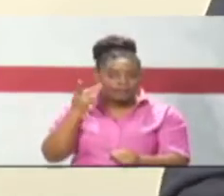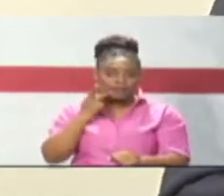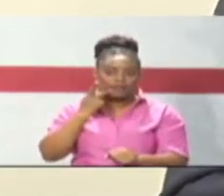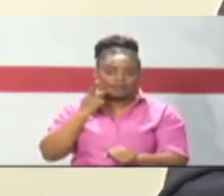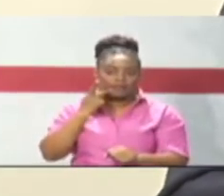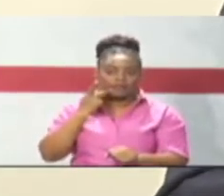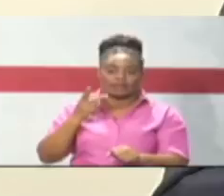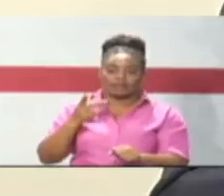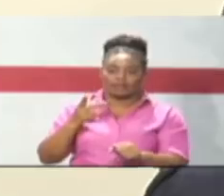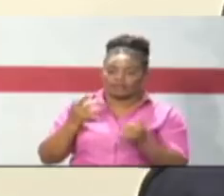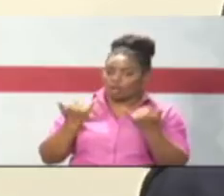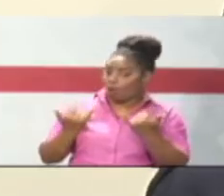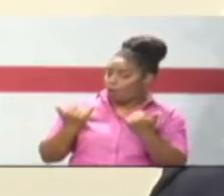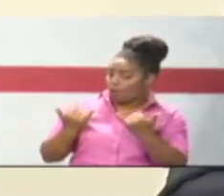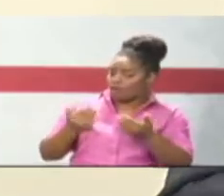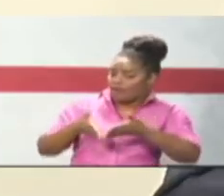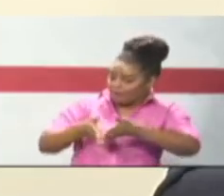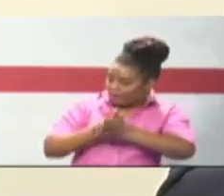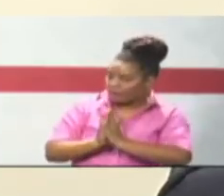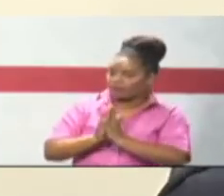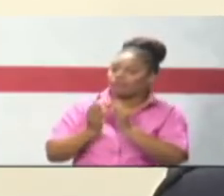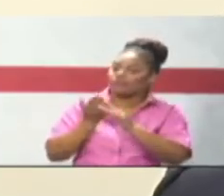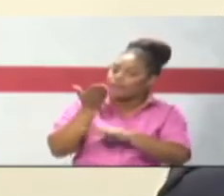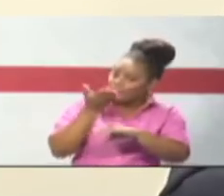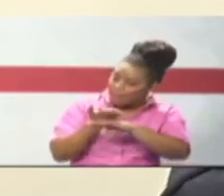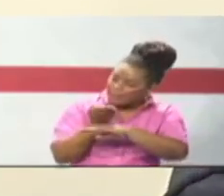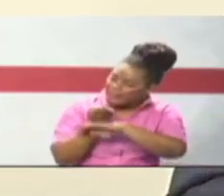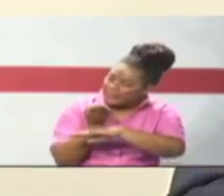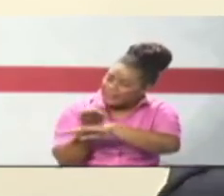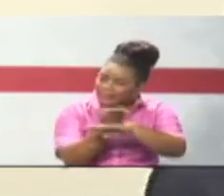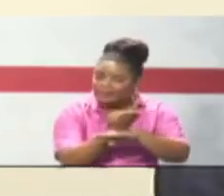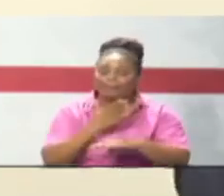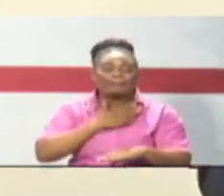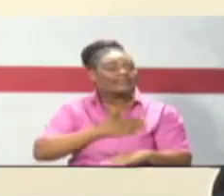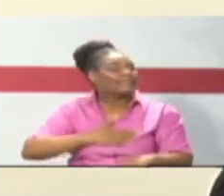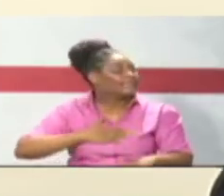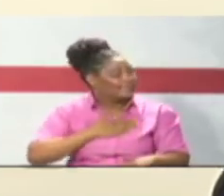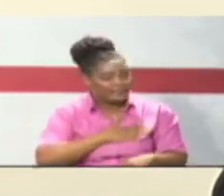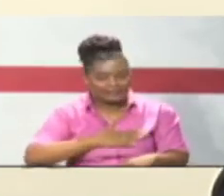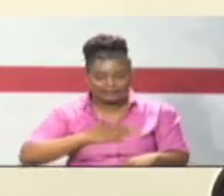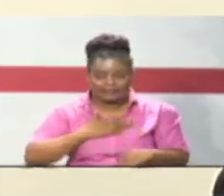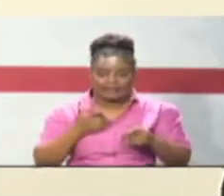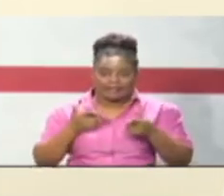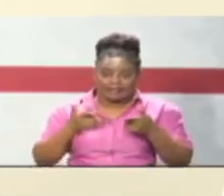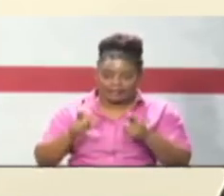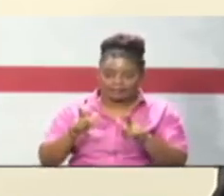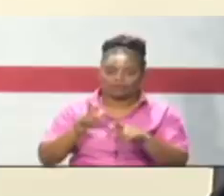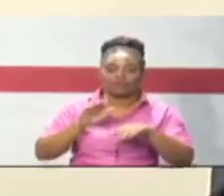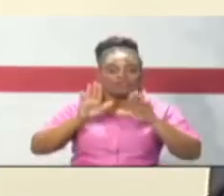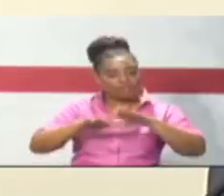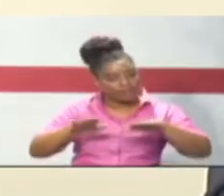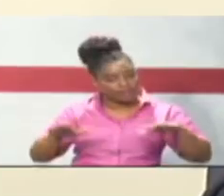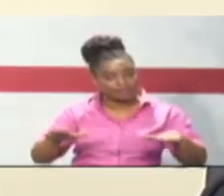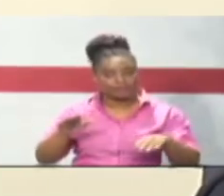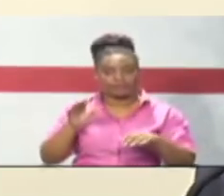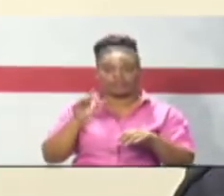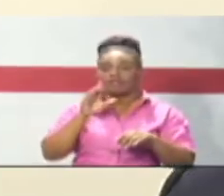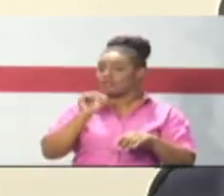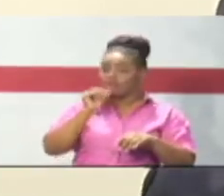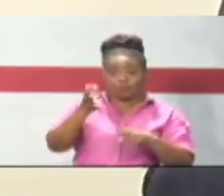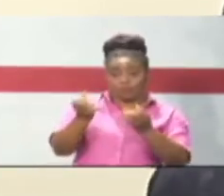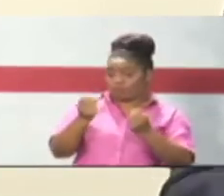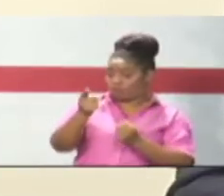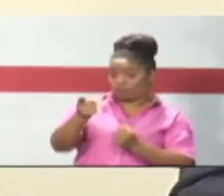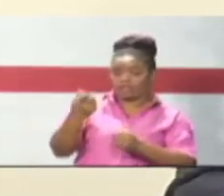you. Please allow your children, if you don't want to be vaccinated, that is fine. But give